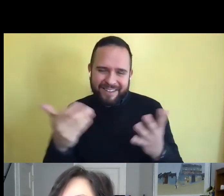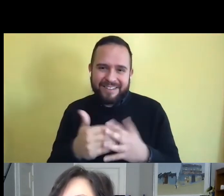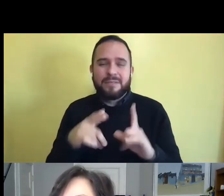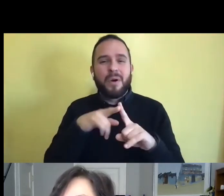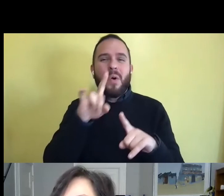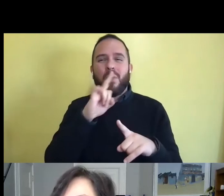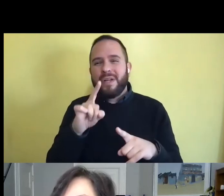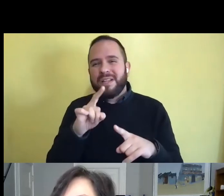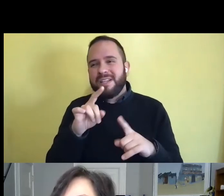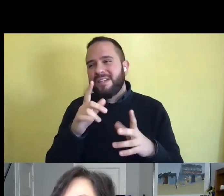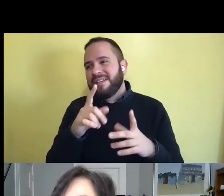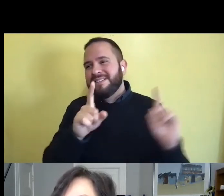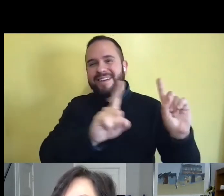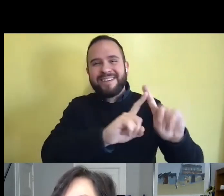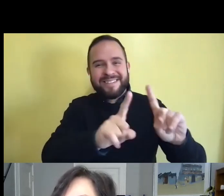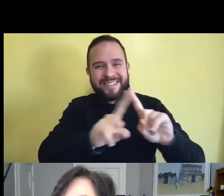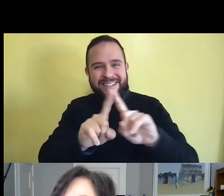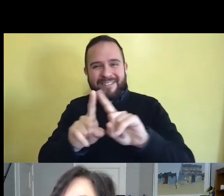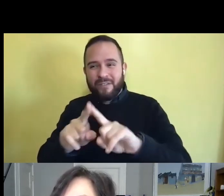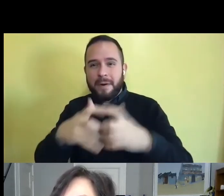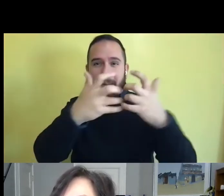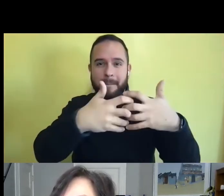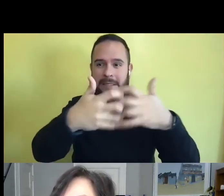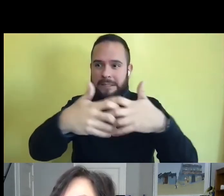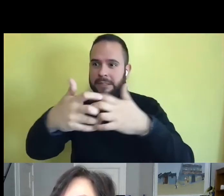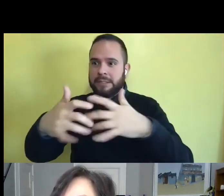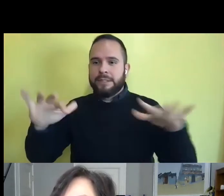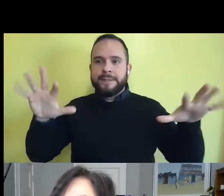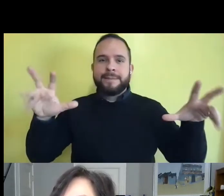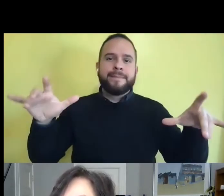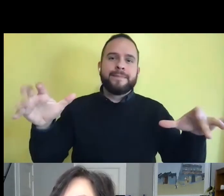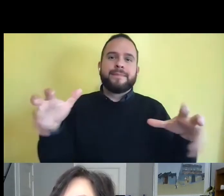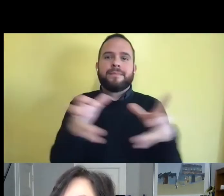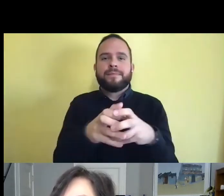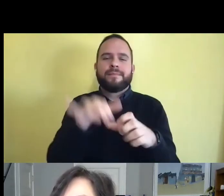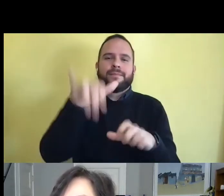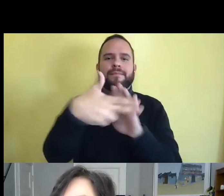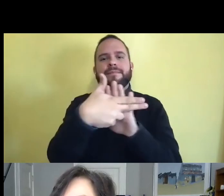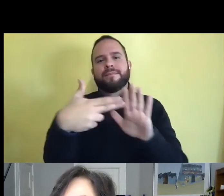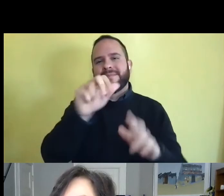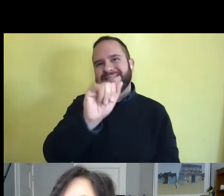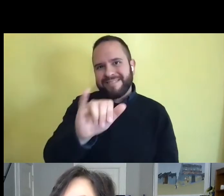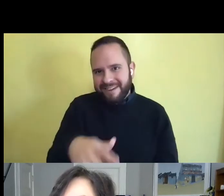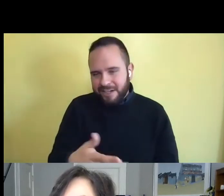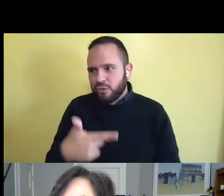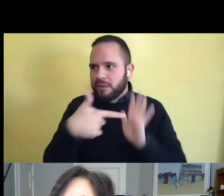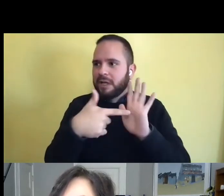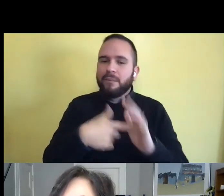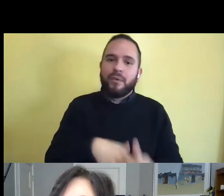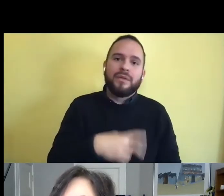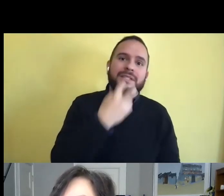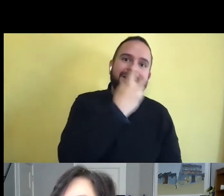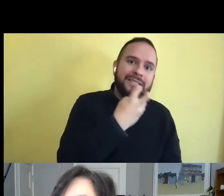collection of these different machine learning tools, the speech recognition, the text-to-speech, and